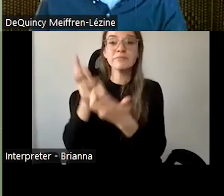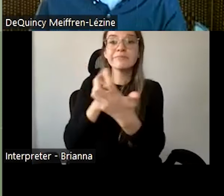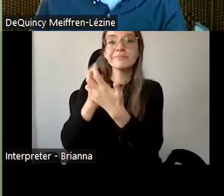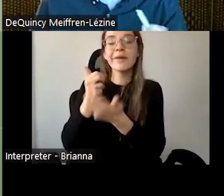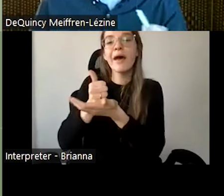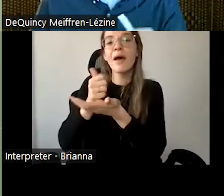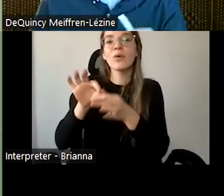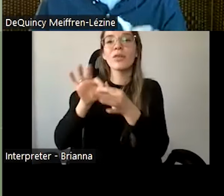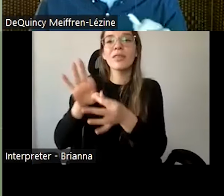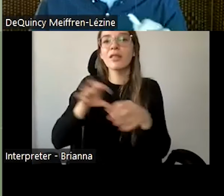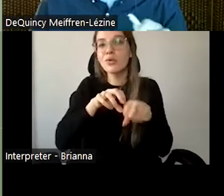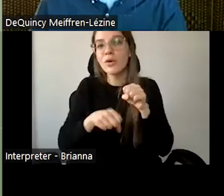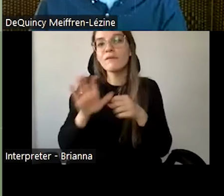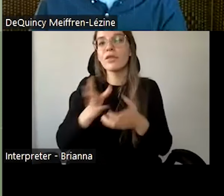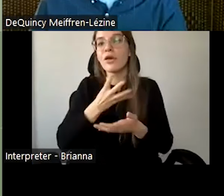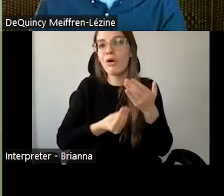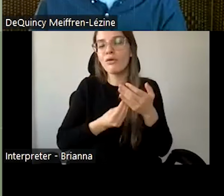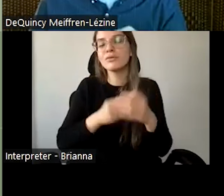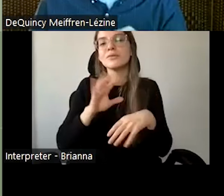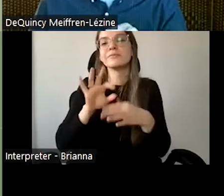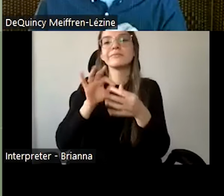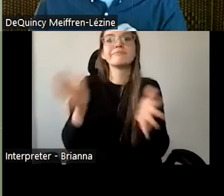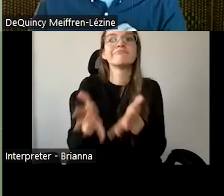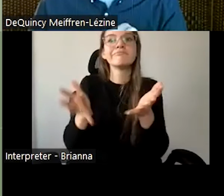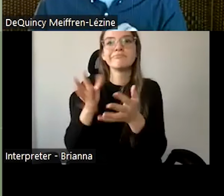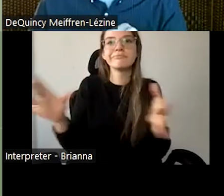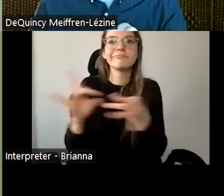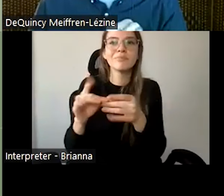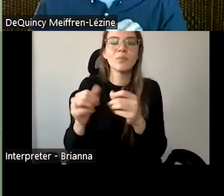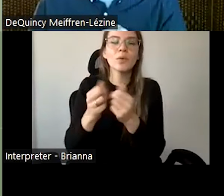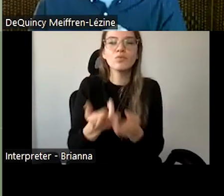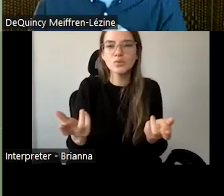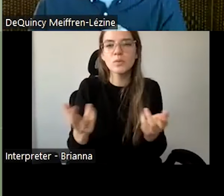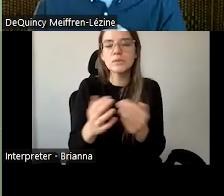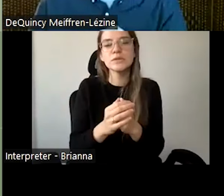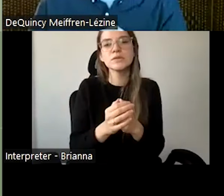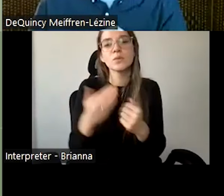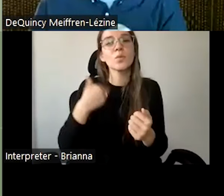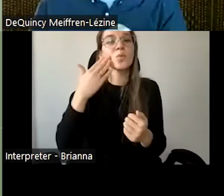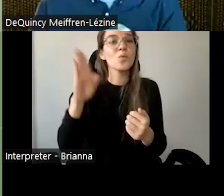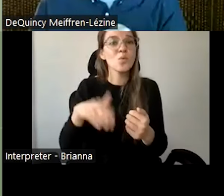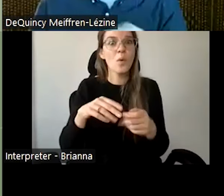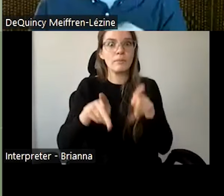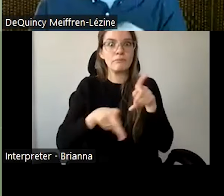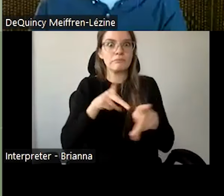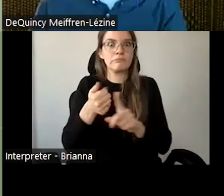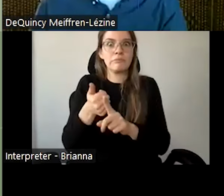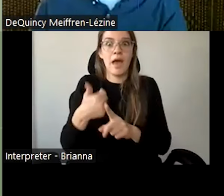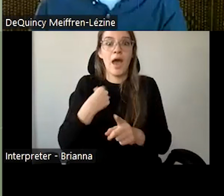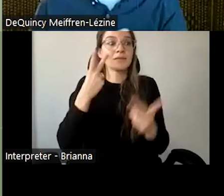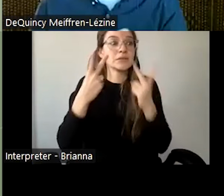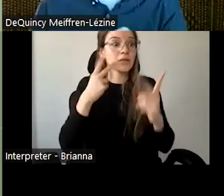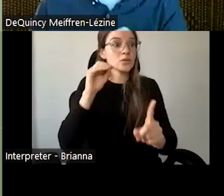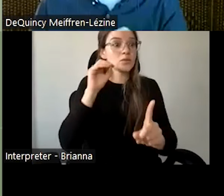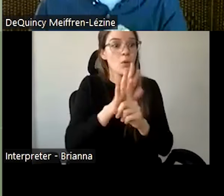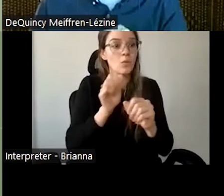help them with their loss, help them to get resources. We know that having exposure to a suicide, being